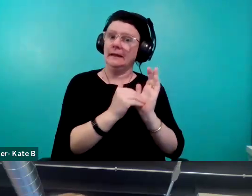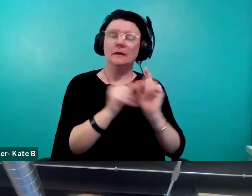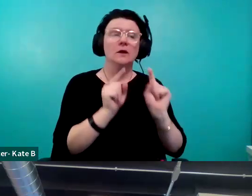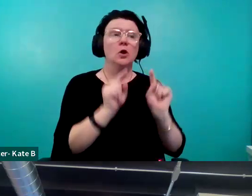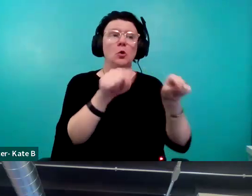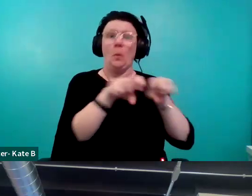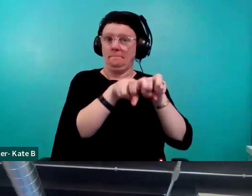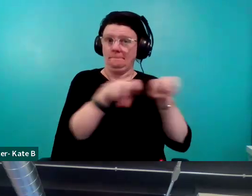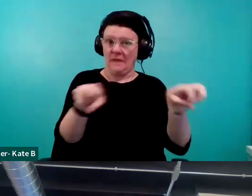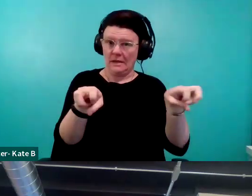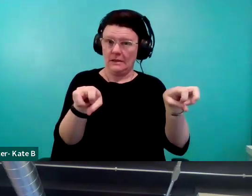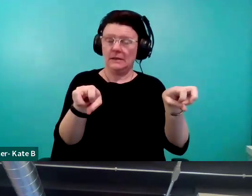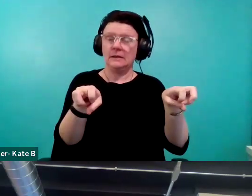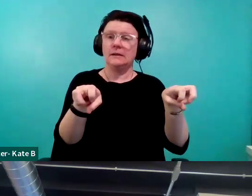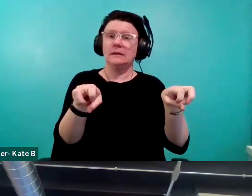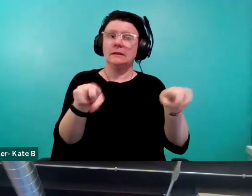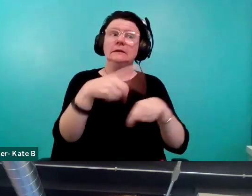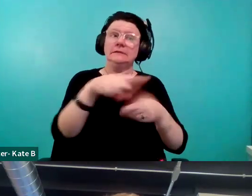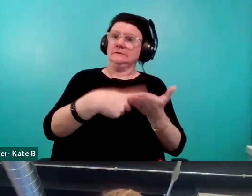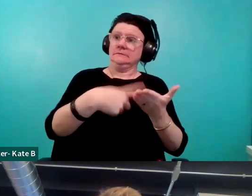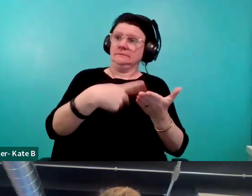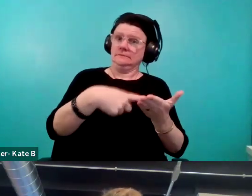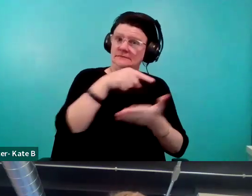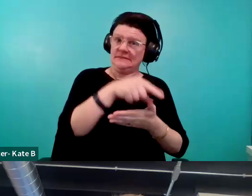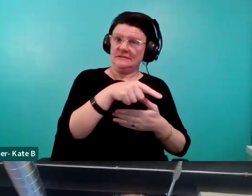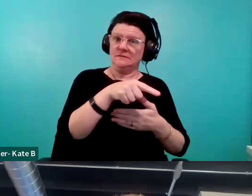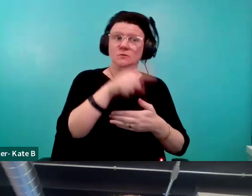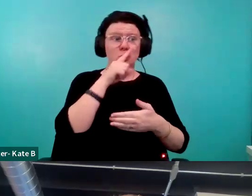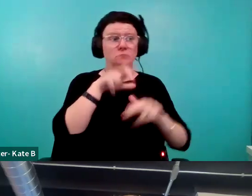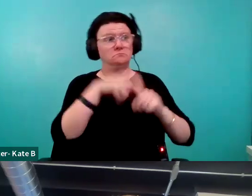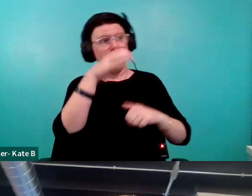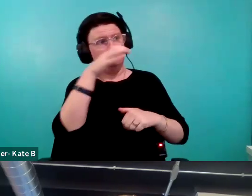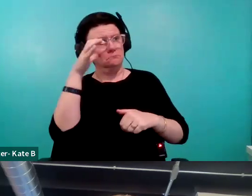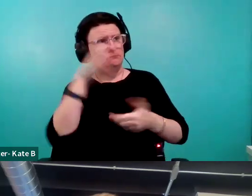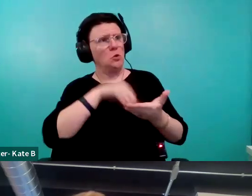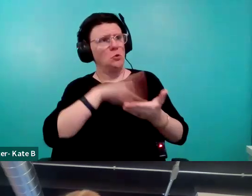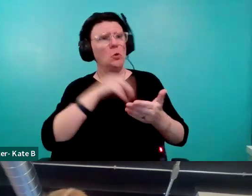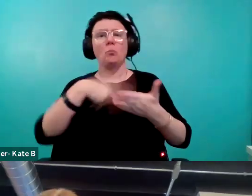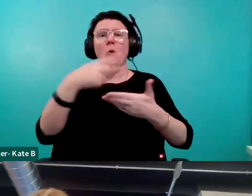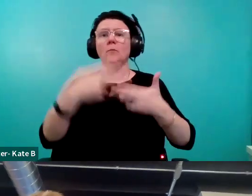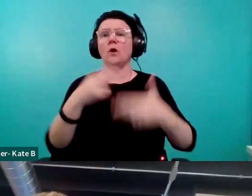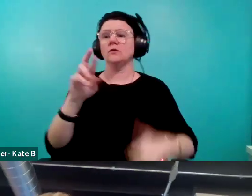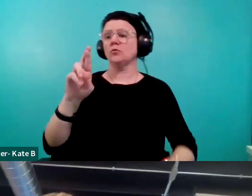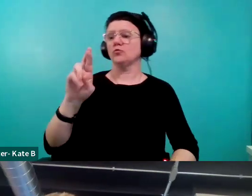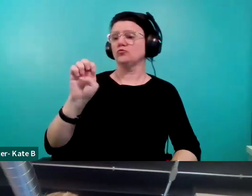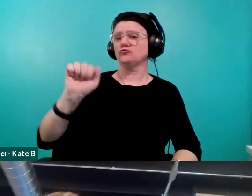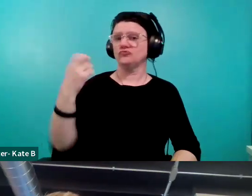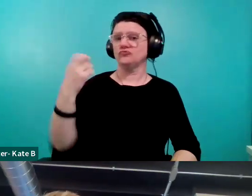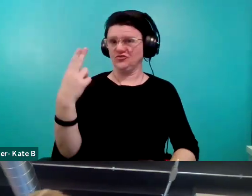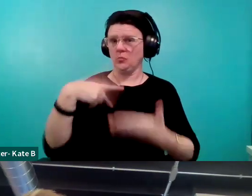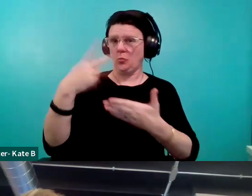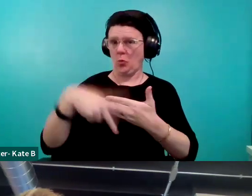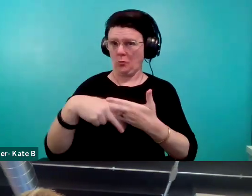a panel where they were discussing this, and I actually got to learn about the REACH program and what is going on